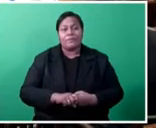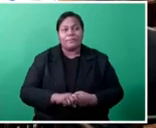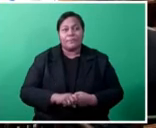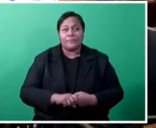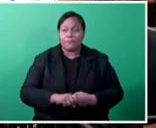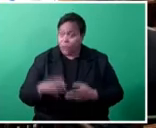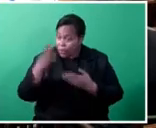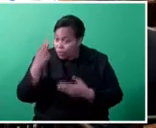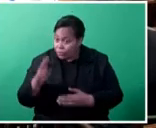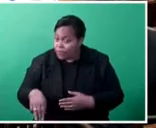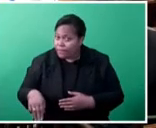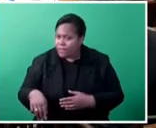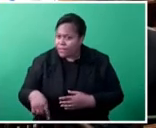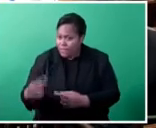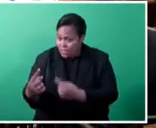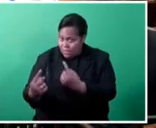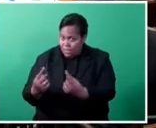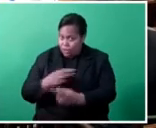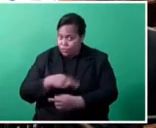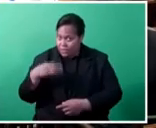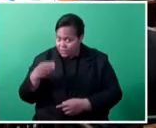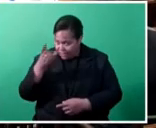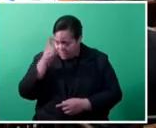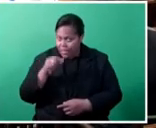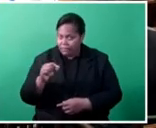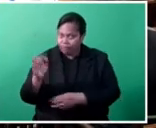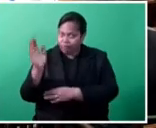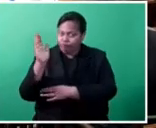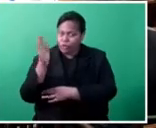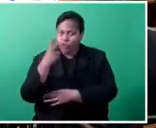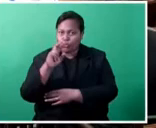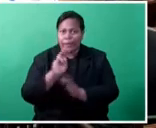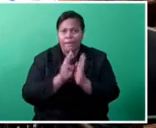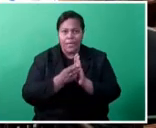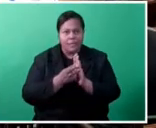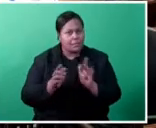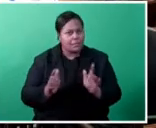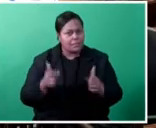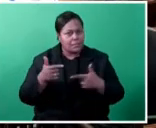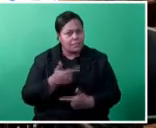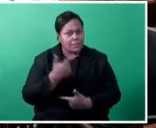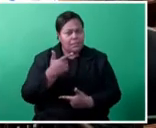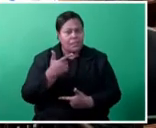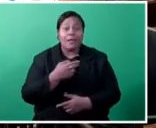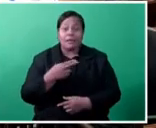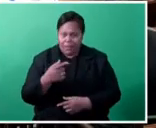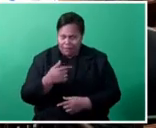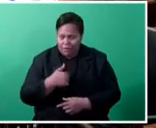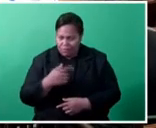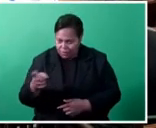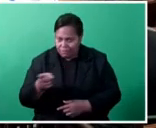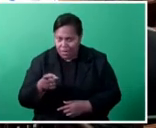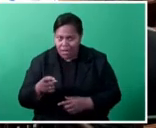Honourable members, each minister may speak for up to 20 minutes, after which I will then invite the Leader of